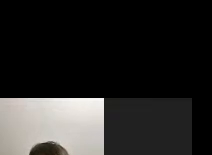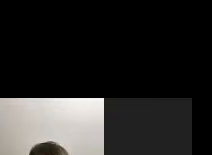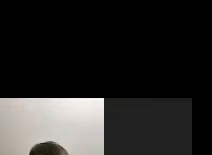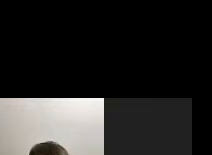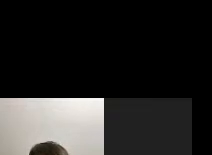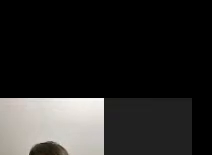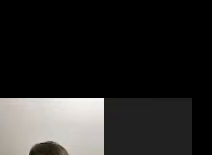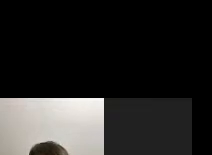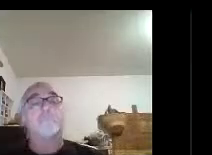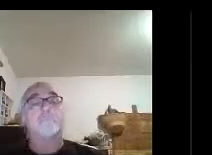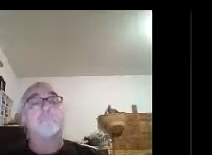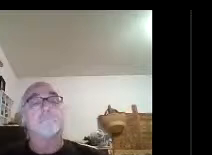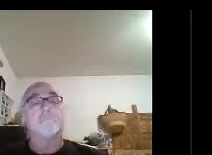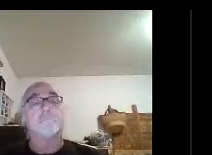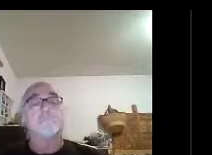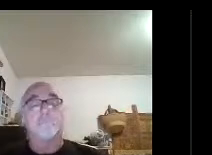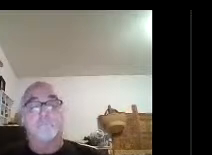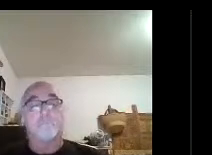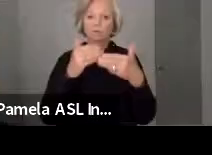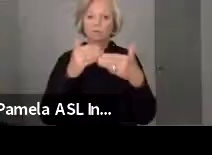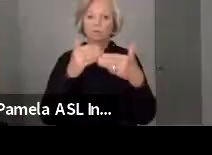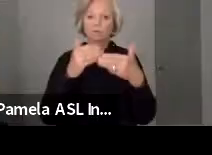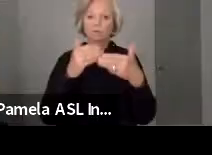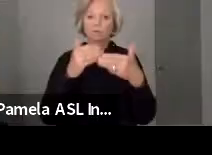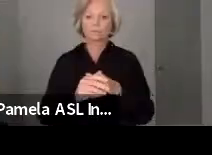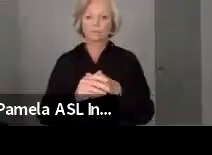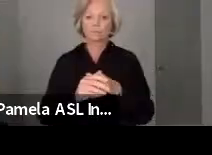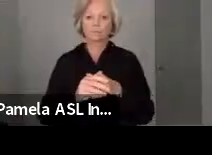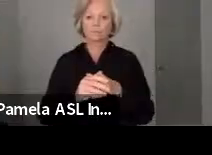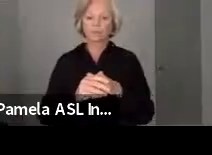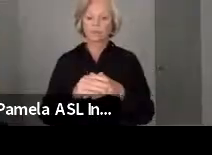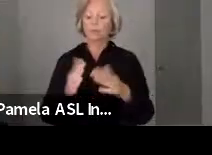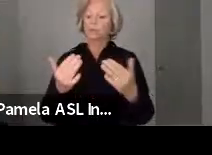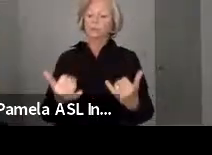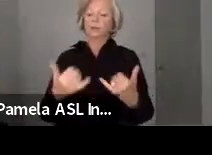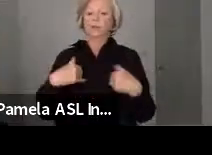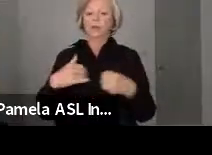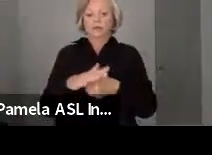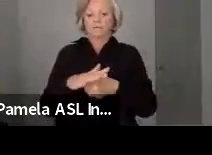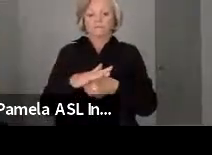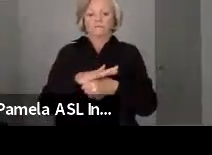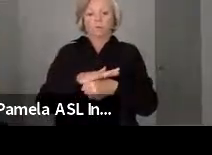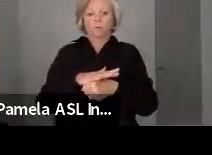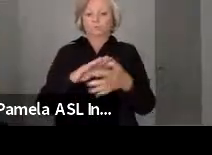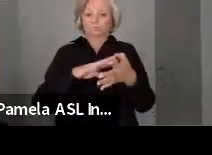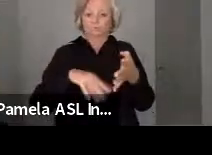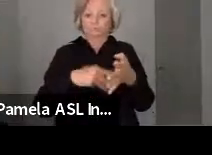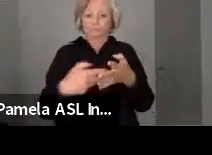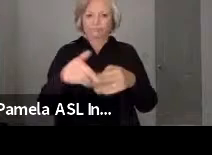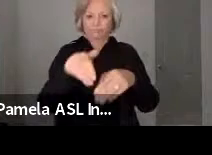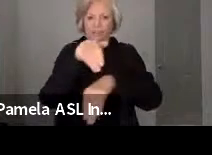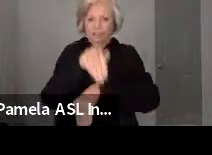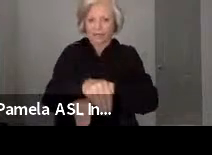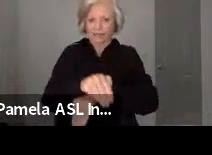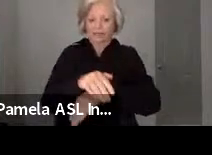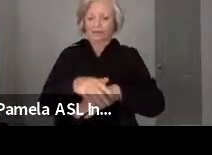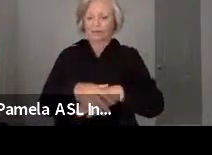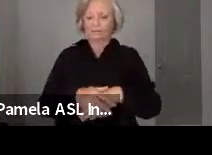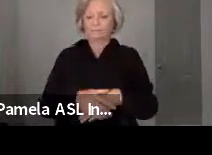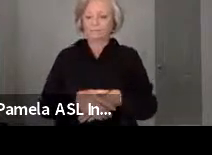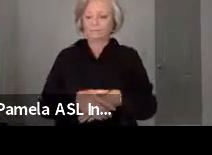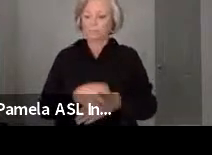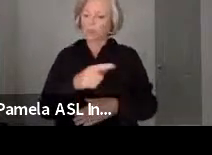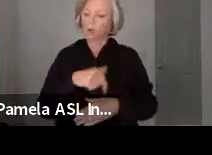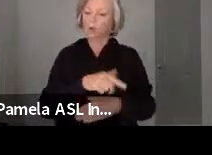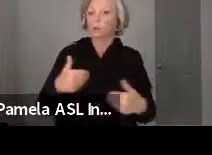All right, thank you all for that. So we had a busy, full agenda this evening, and we want to make